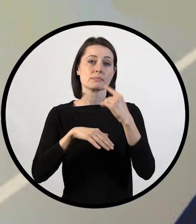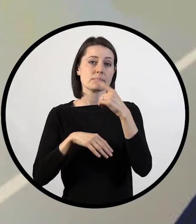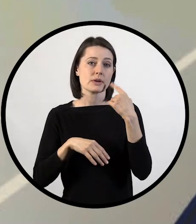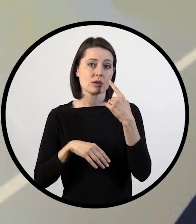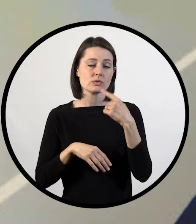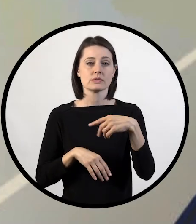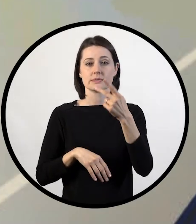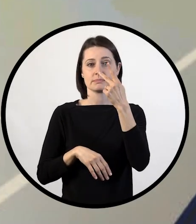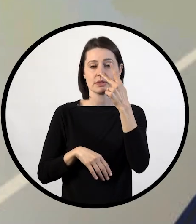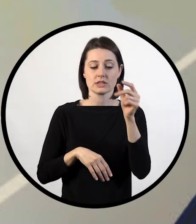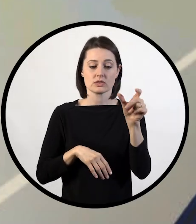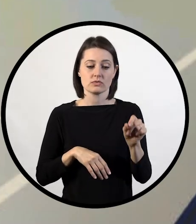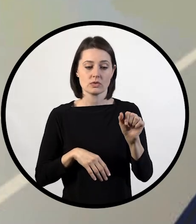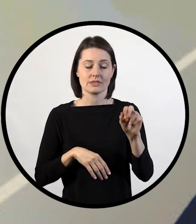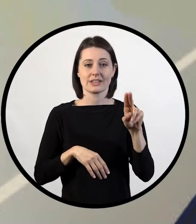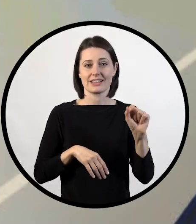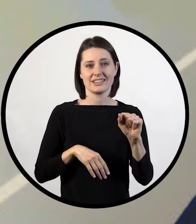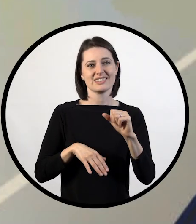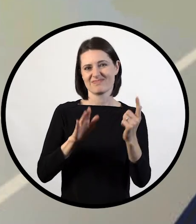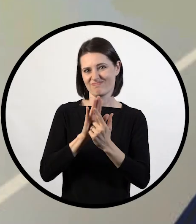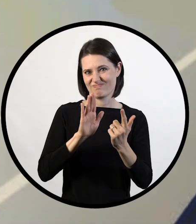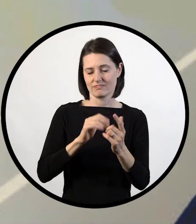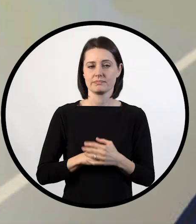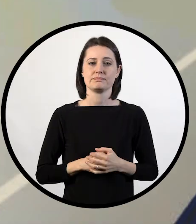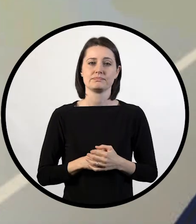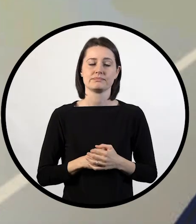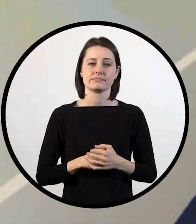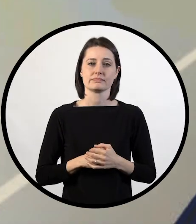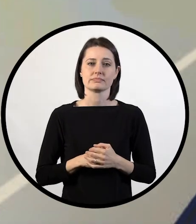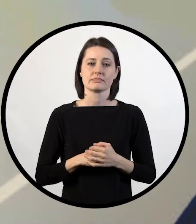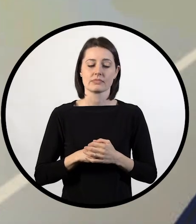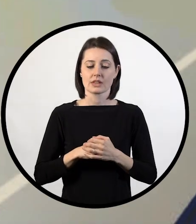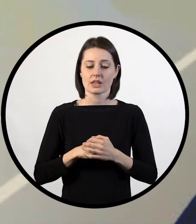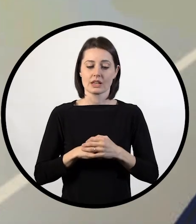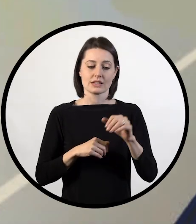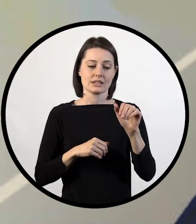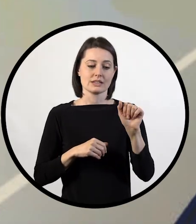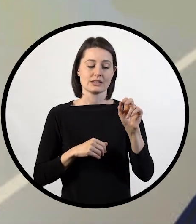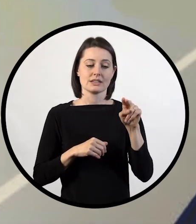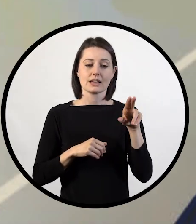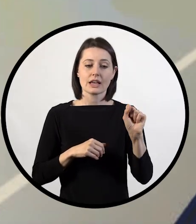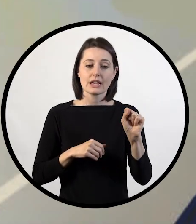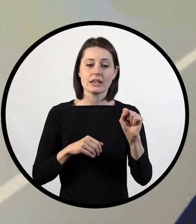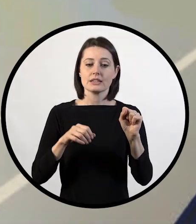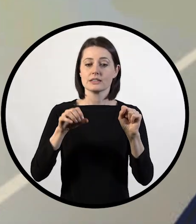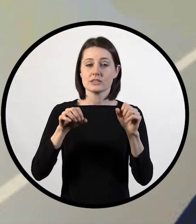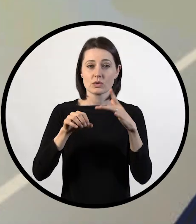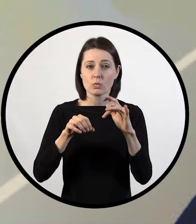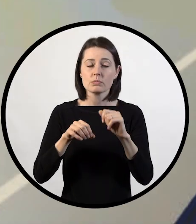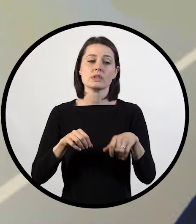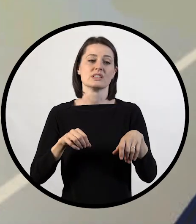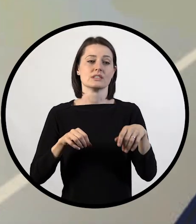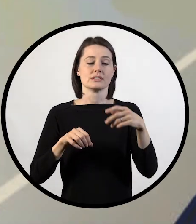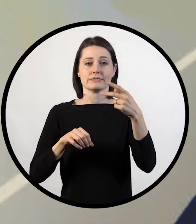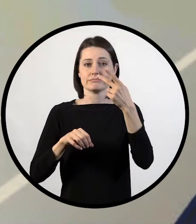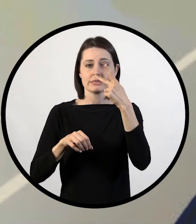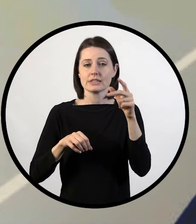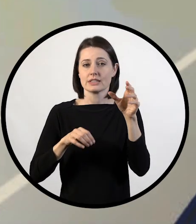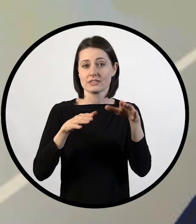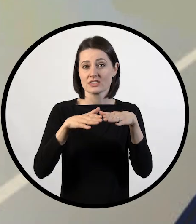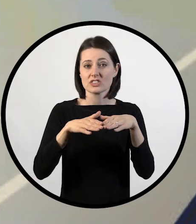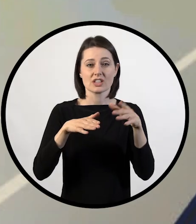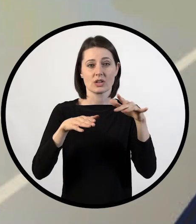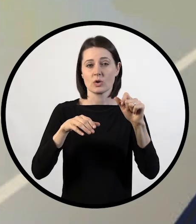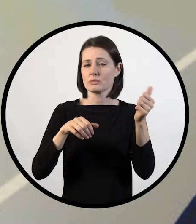slight. Contact between the mouth and the penis, vulva, or anus. Penetration of the anal or genital opening of another